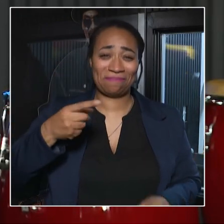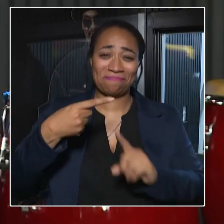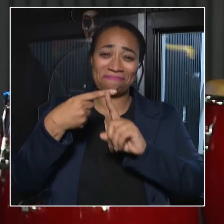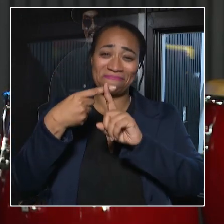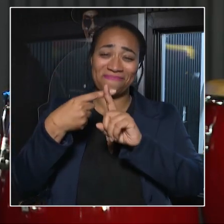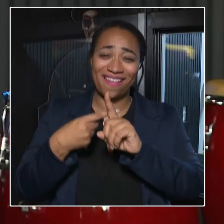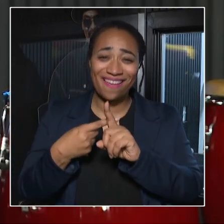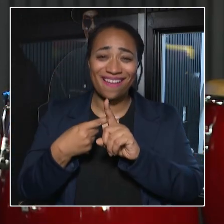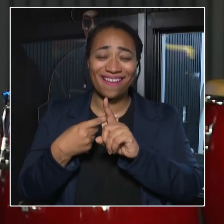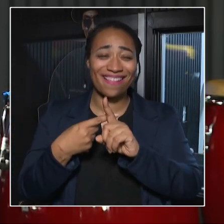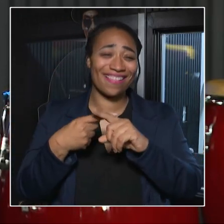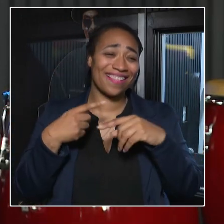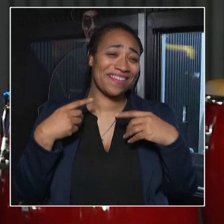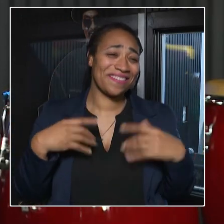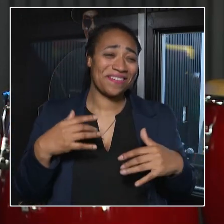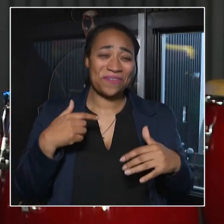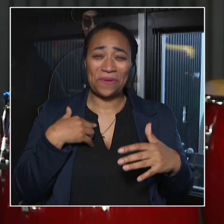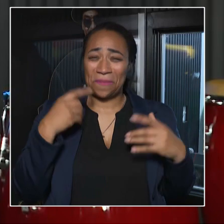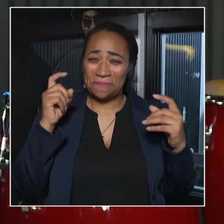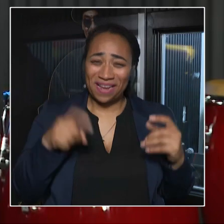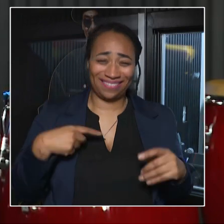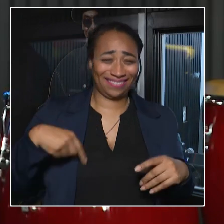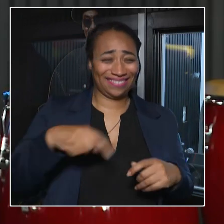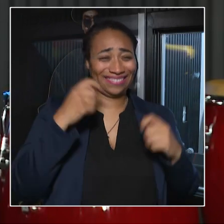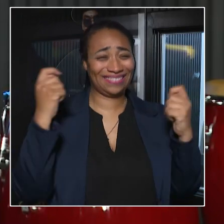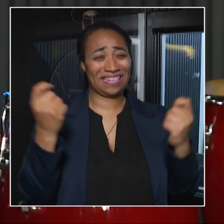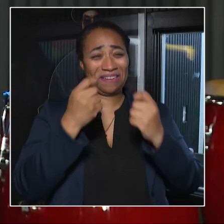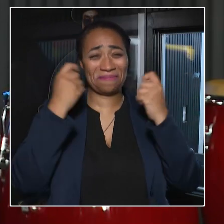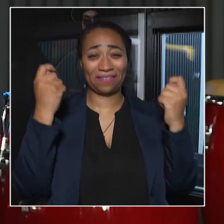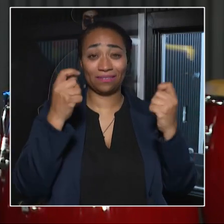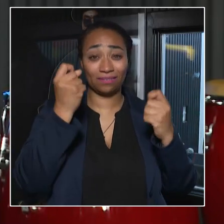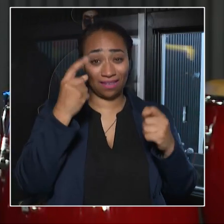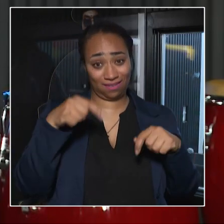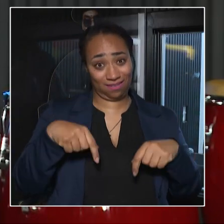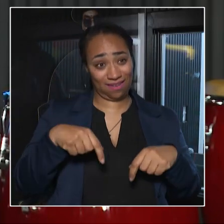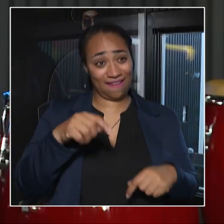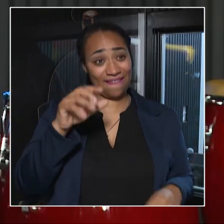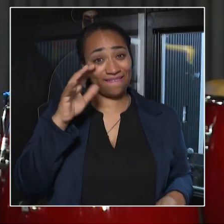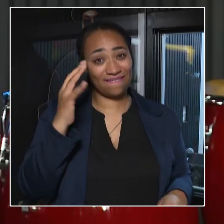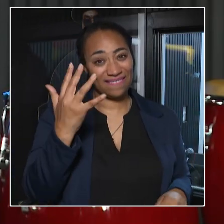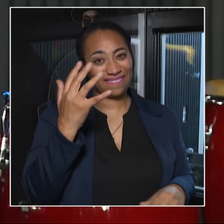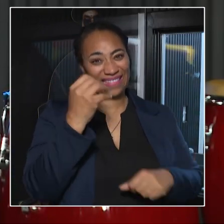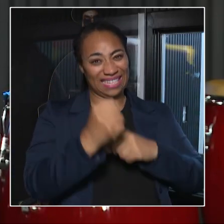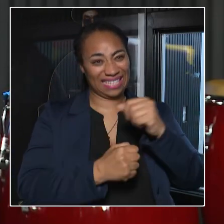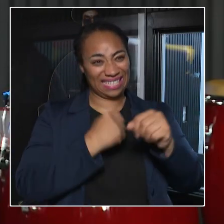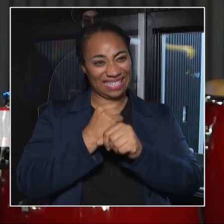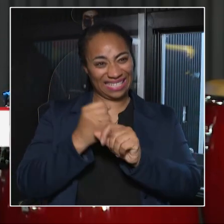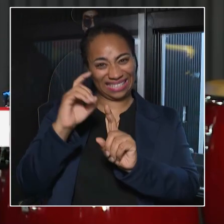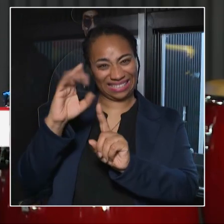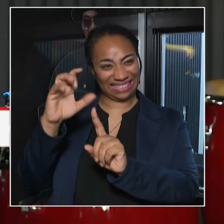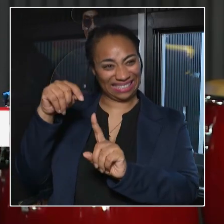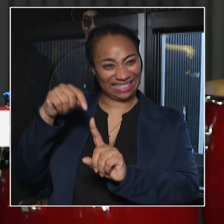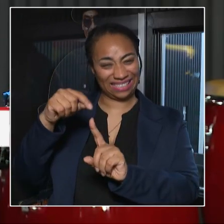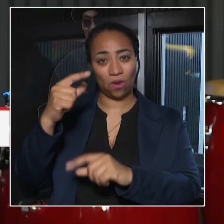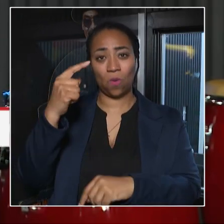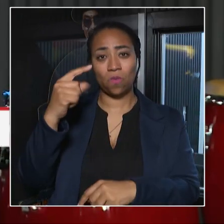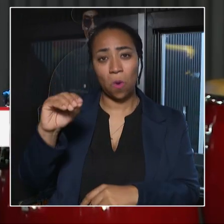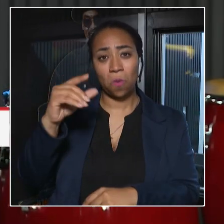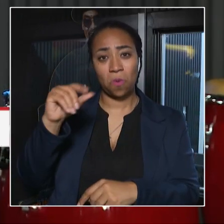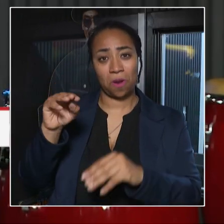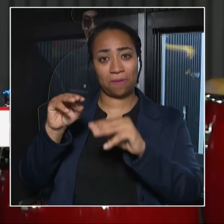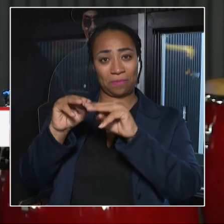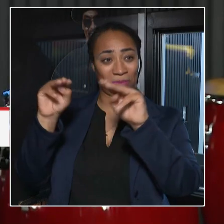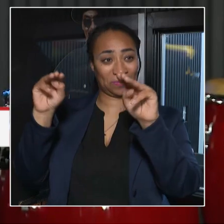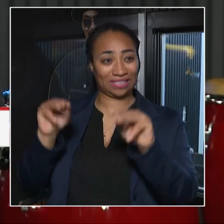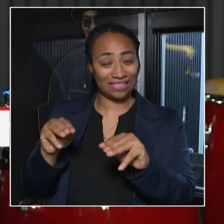the 5-year anniversary of making Go-Go the official music of Washington, D.C.,